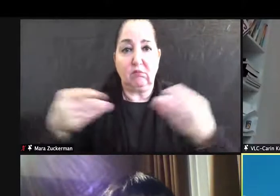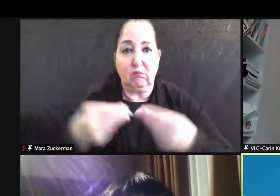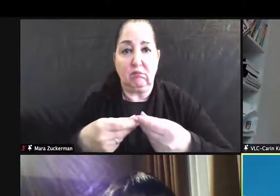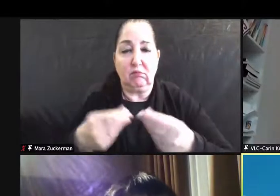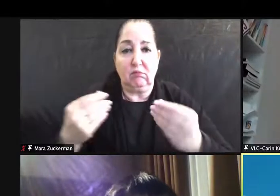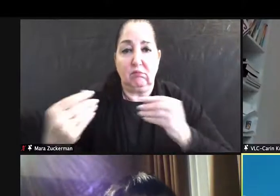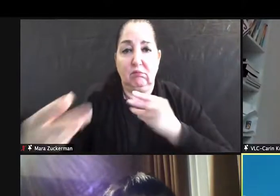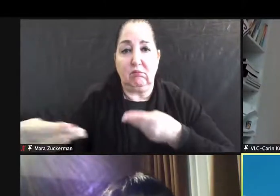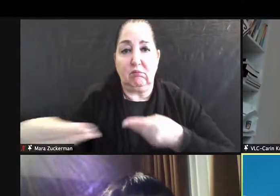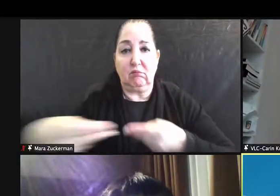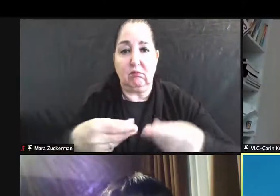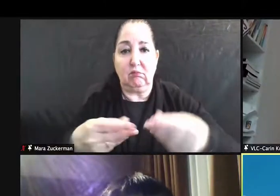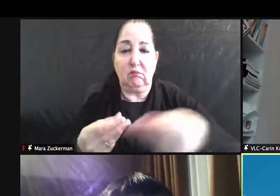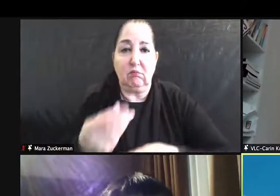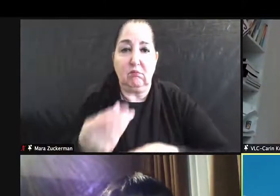today as